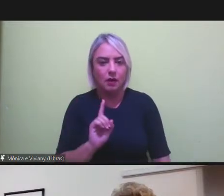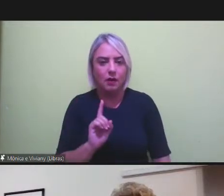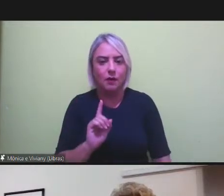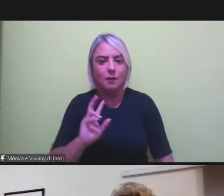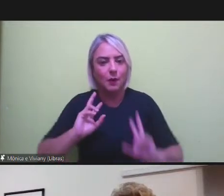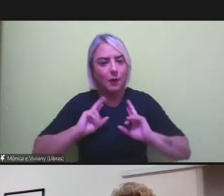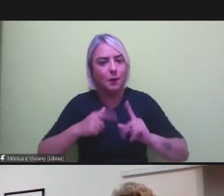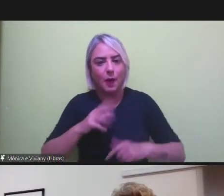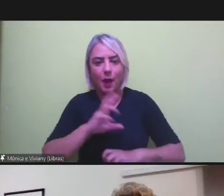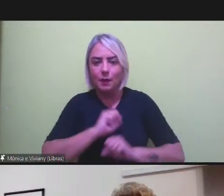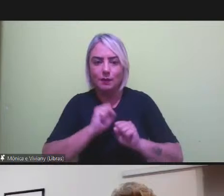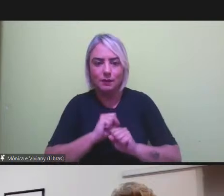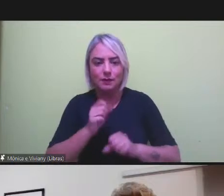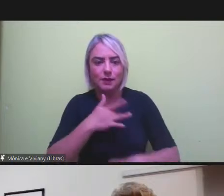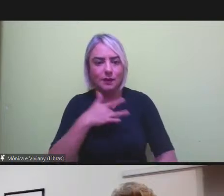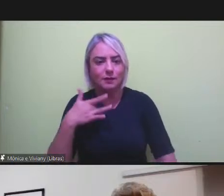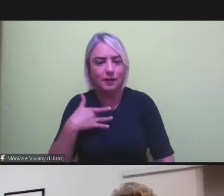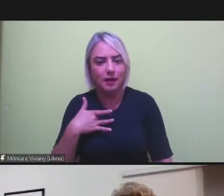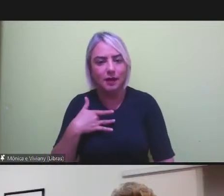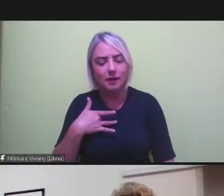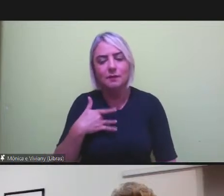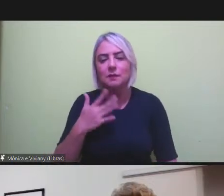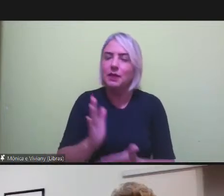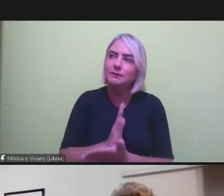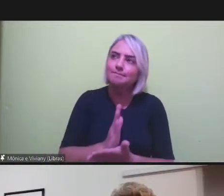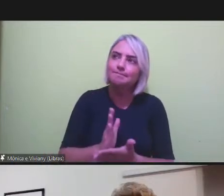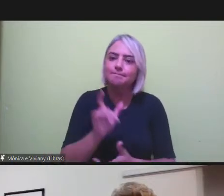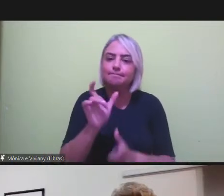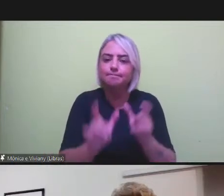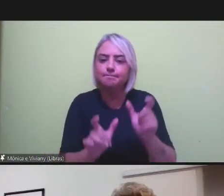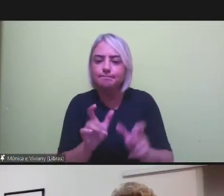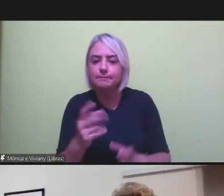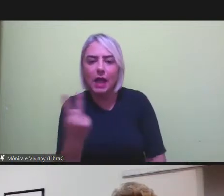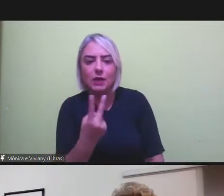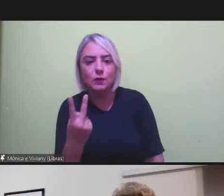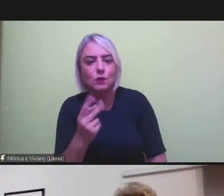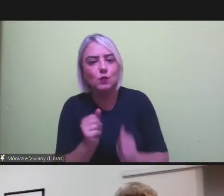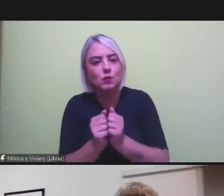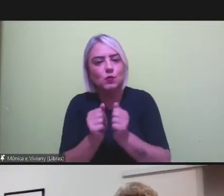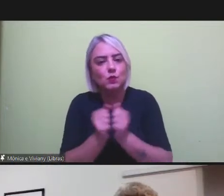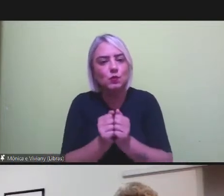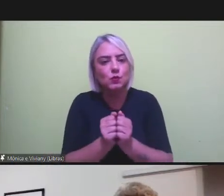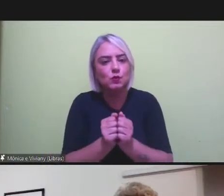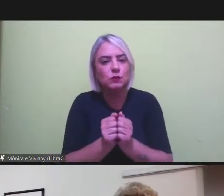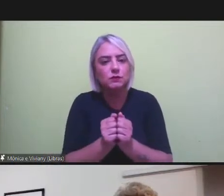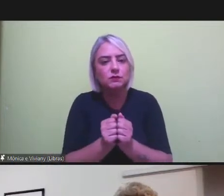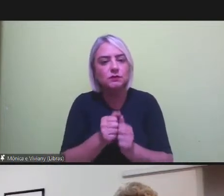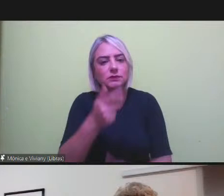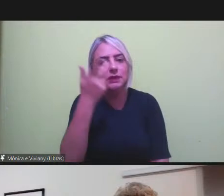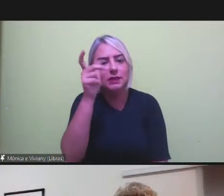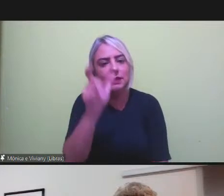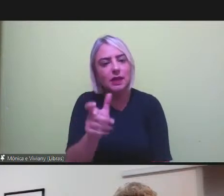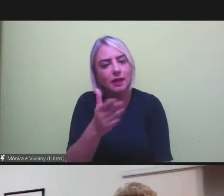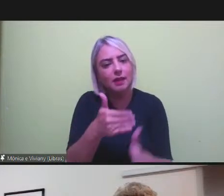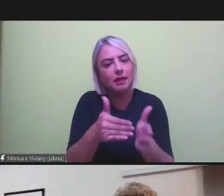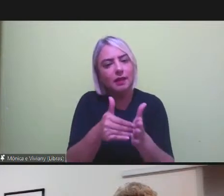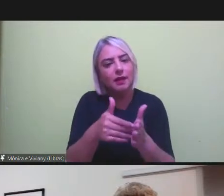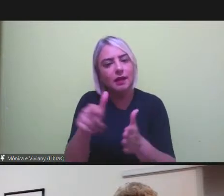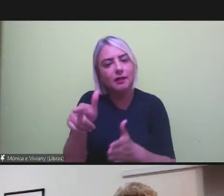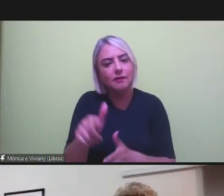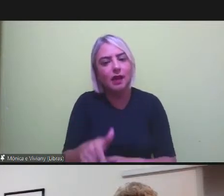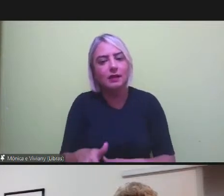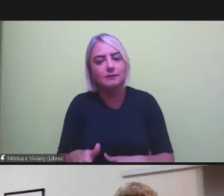develop something. You don't have to just forget De alguma forma, everything, as but duas in coisas a estão way, these two things have to be necessariamente connected ligadas. in